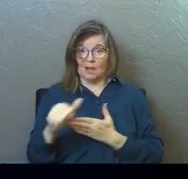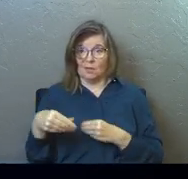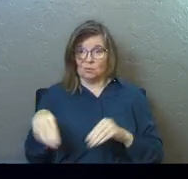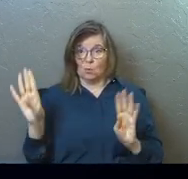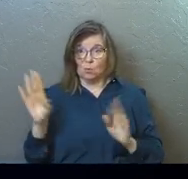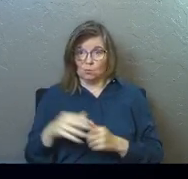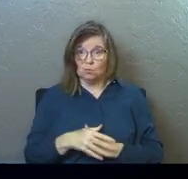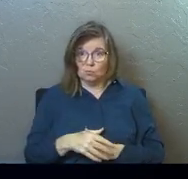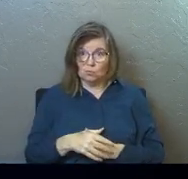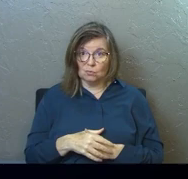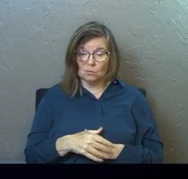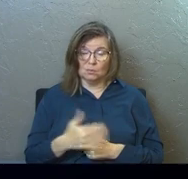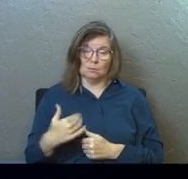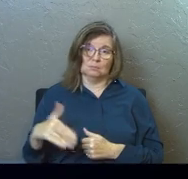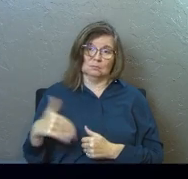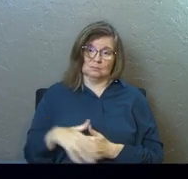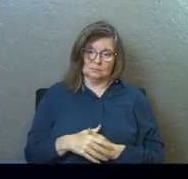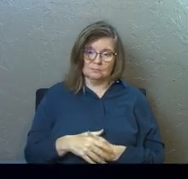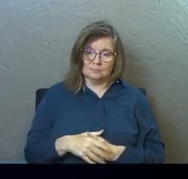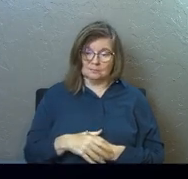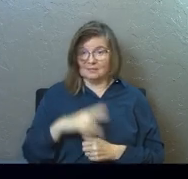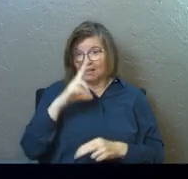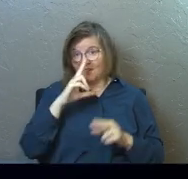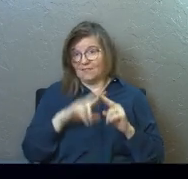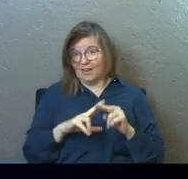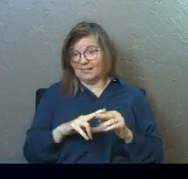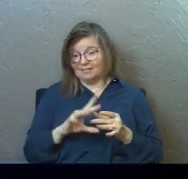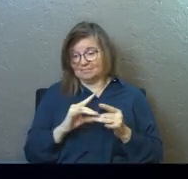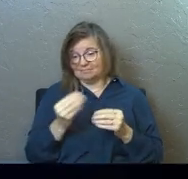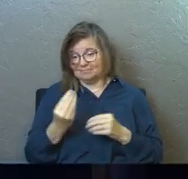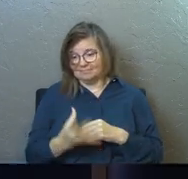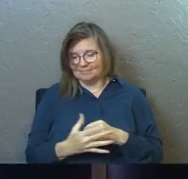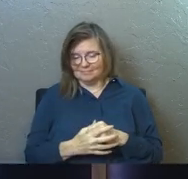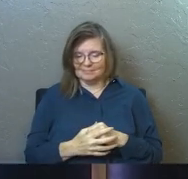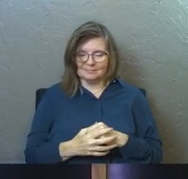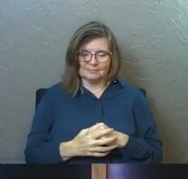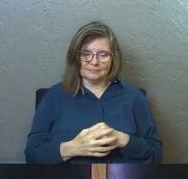$500,000. Yeah, fun little tidbit, right?